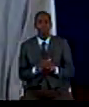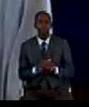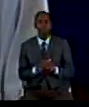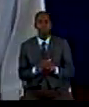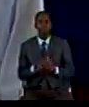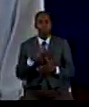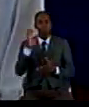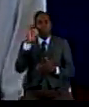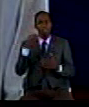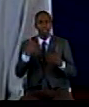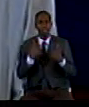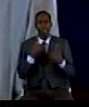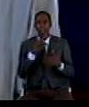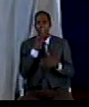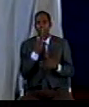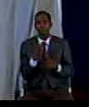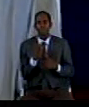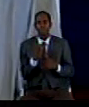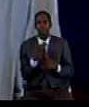has been blind